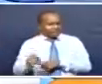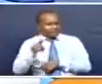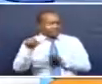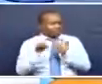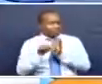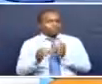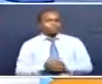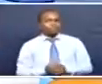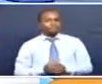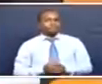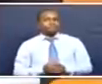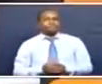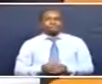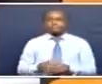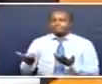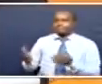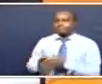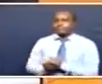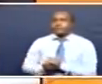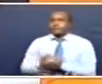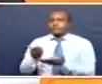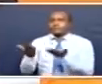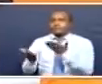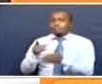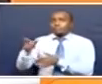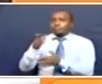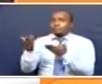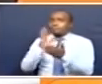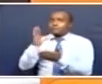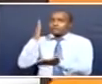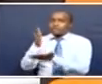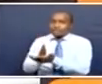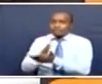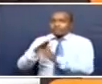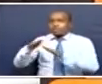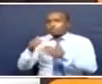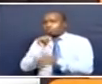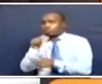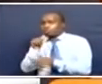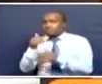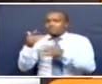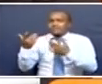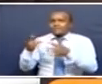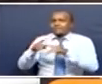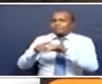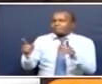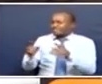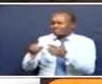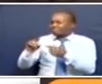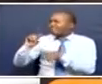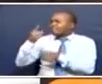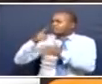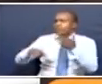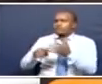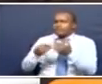there. You may be justified or not justified in what you're doing, but what should come first? Trying to